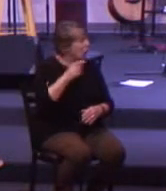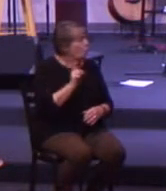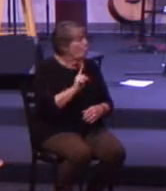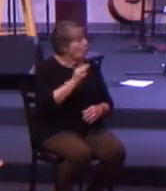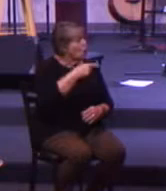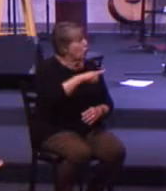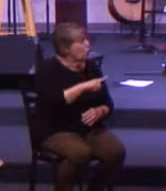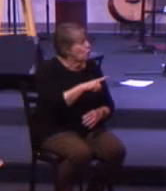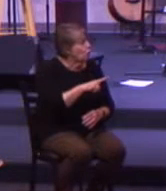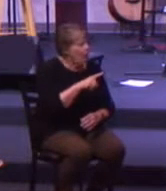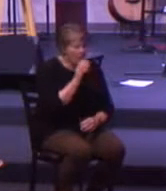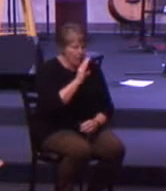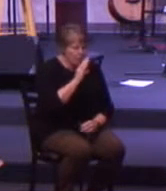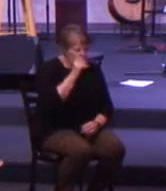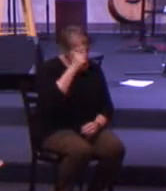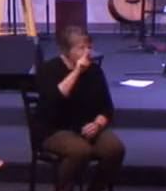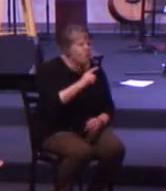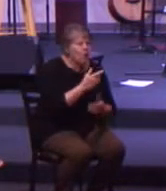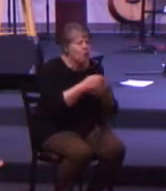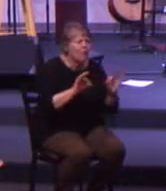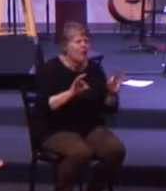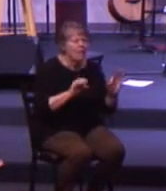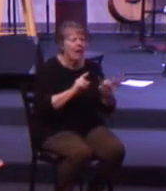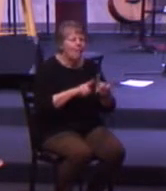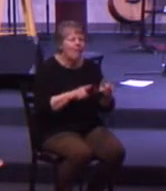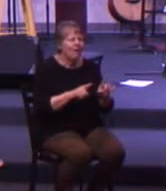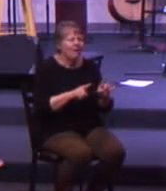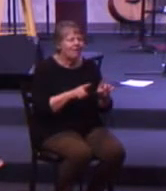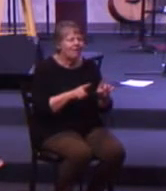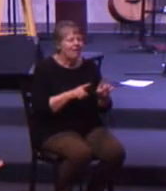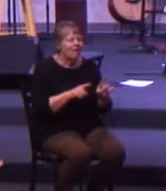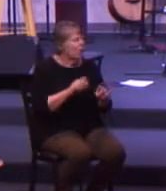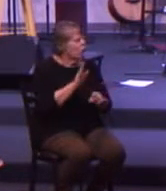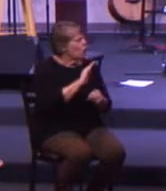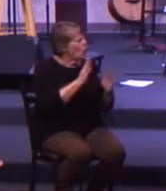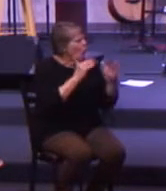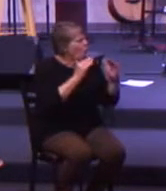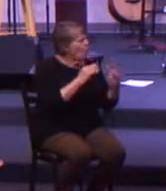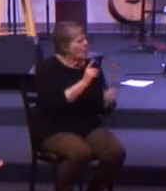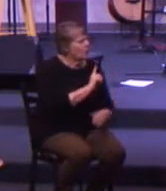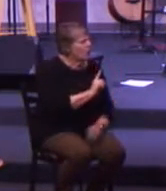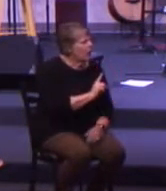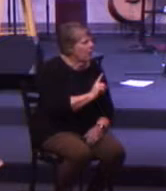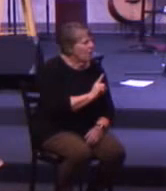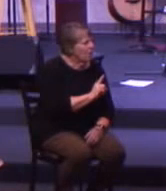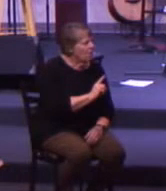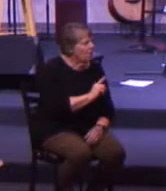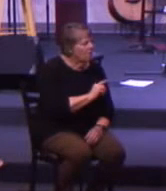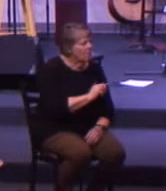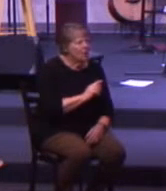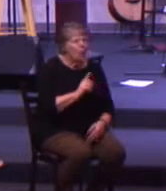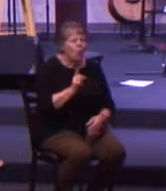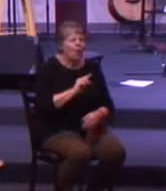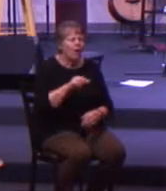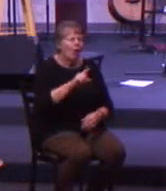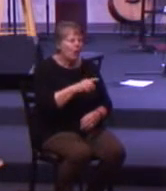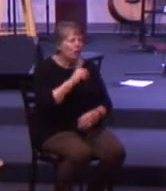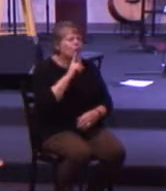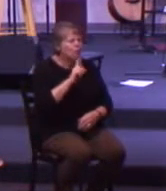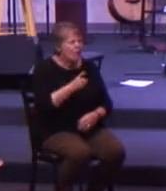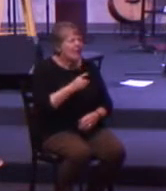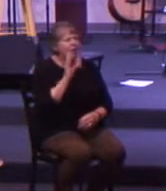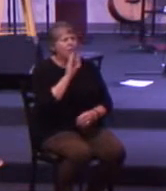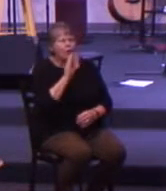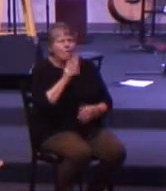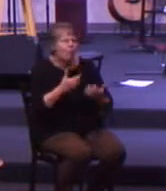that place, where are you actually looking? What are you looking for? Where are you putting your hope to actually find freedom?